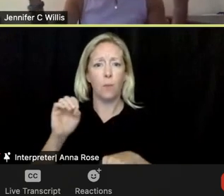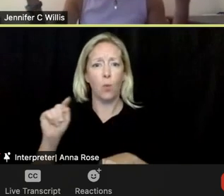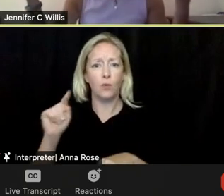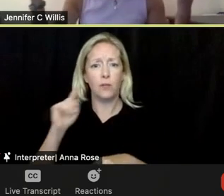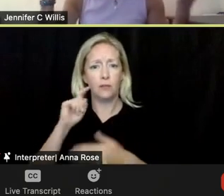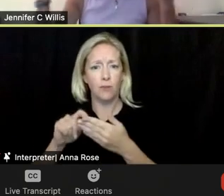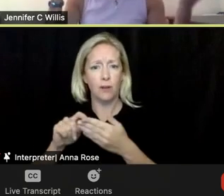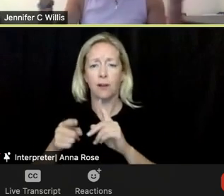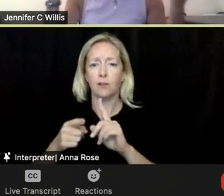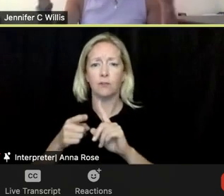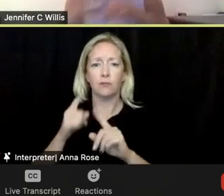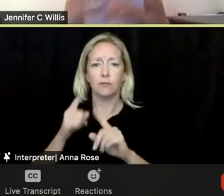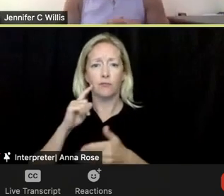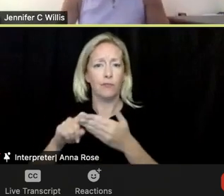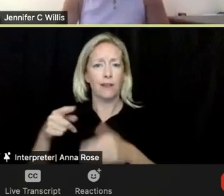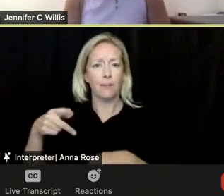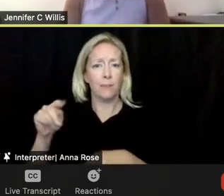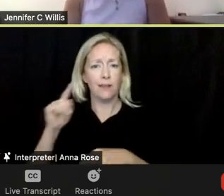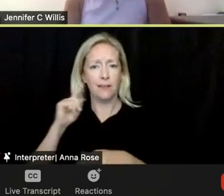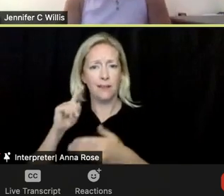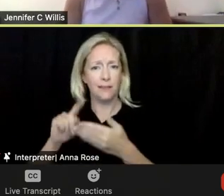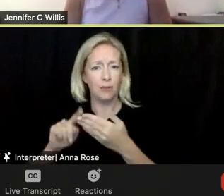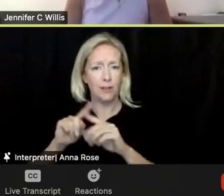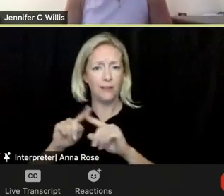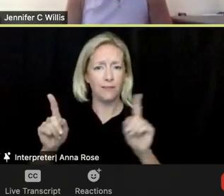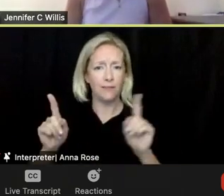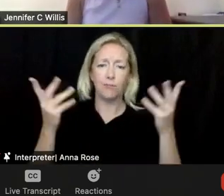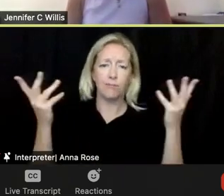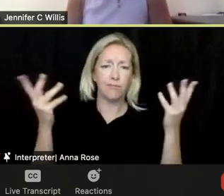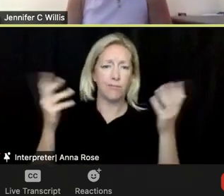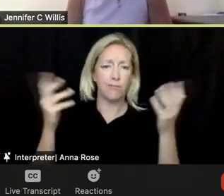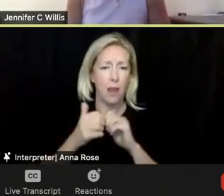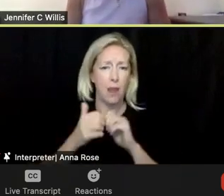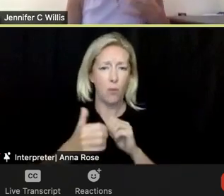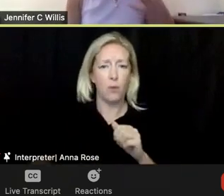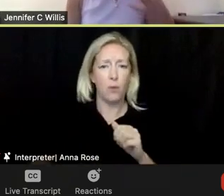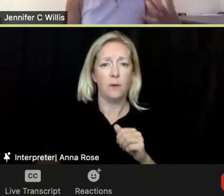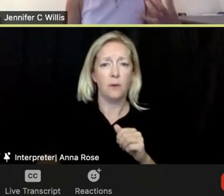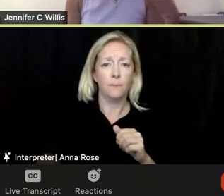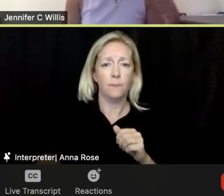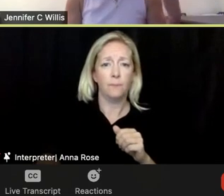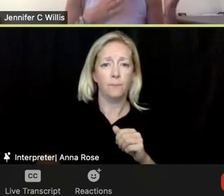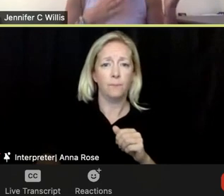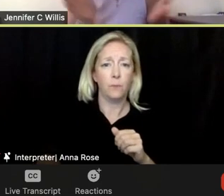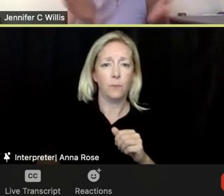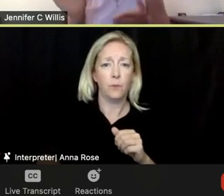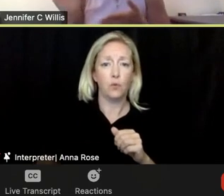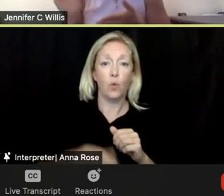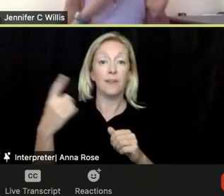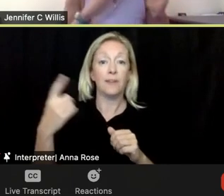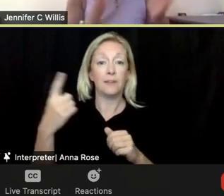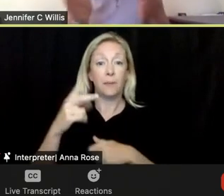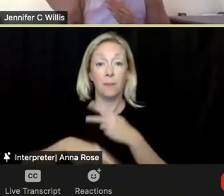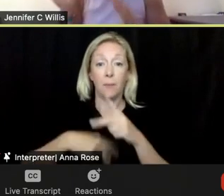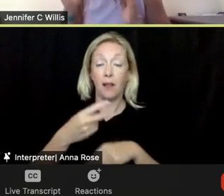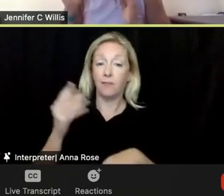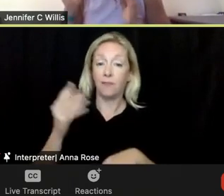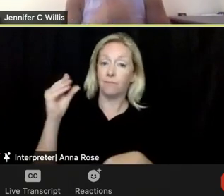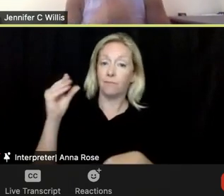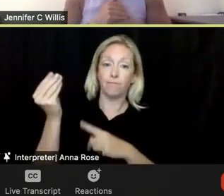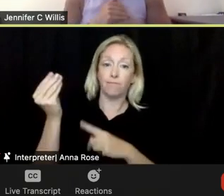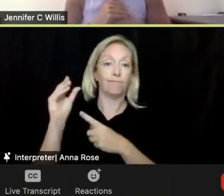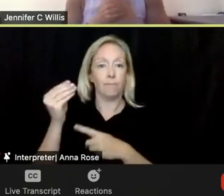PT, and know who's who in different environments? So this is just a distinct way to help discriminate one